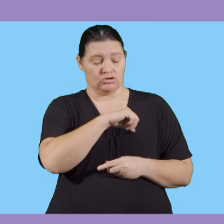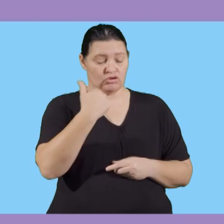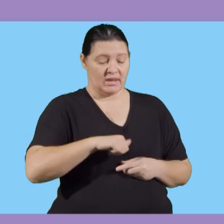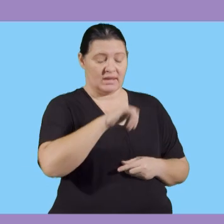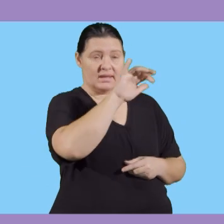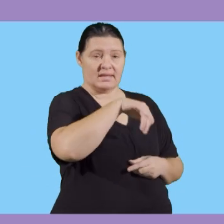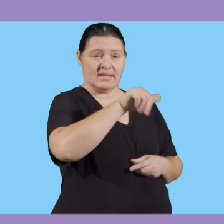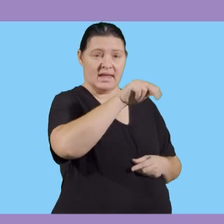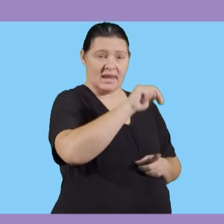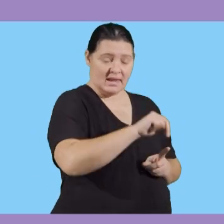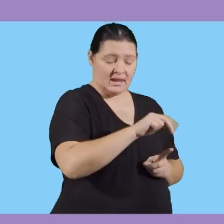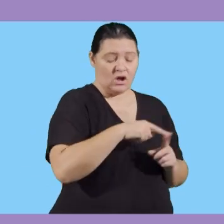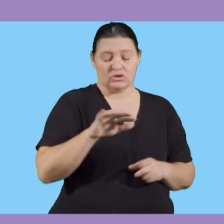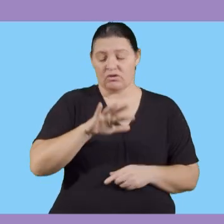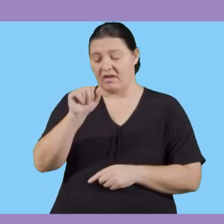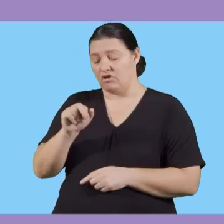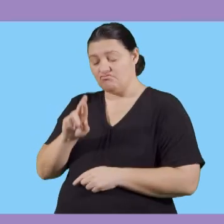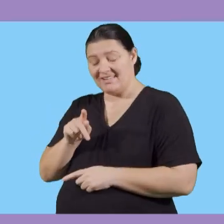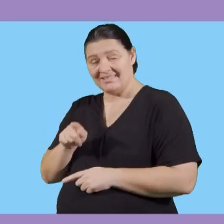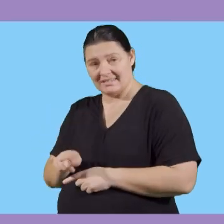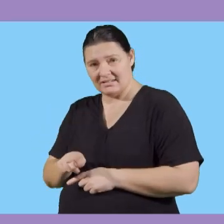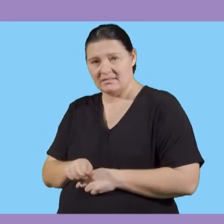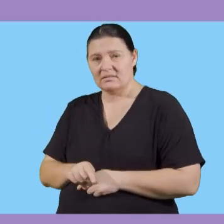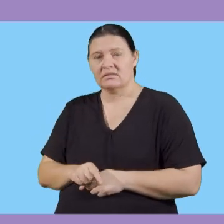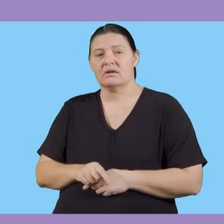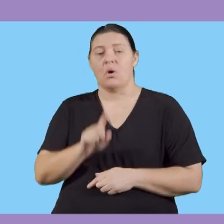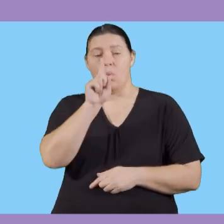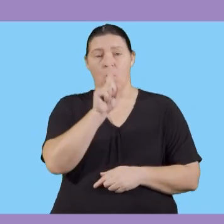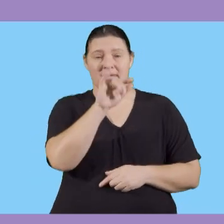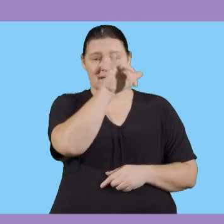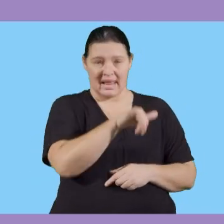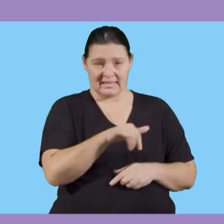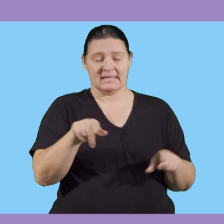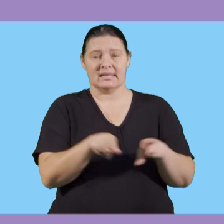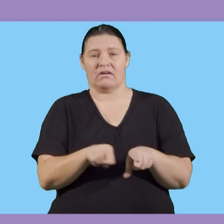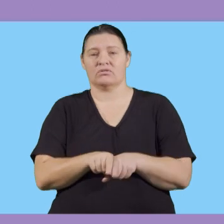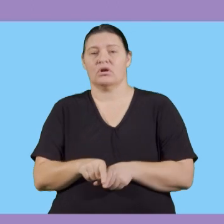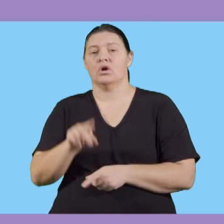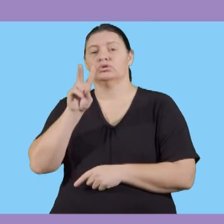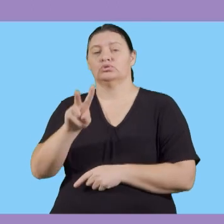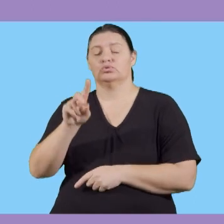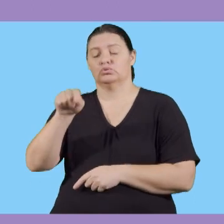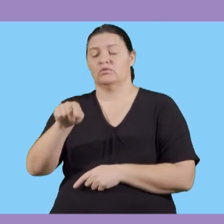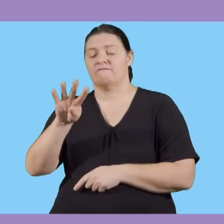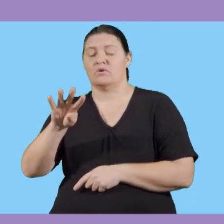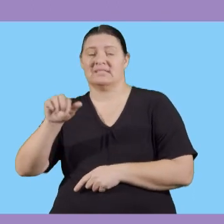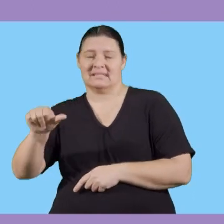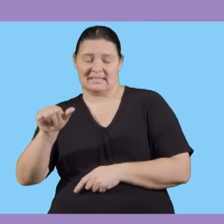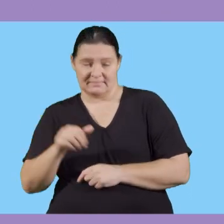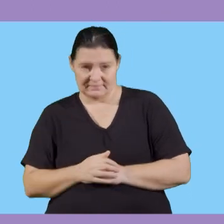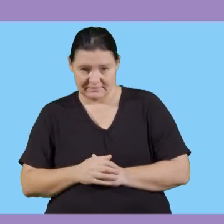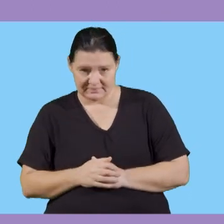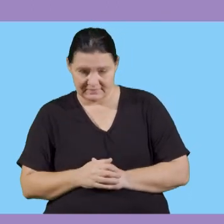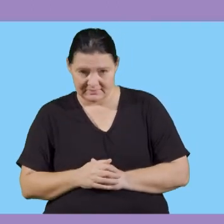Chinese yen to the South African rands is 1 yen is equivalent to 2 rands and